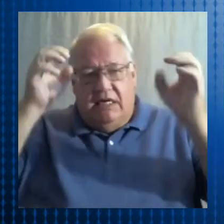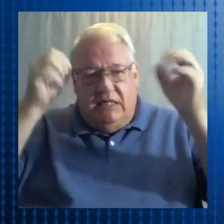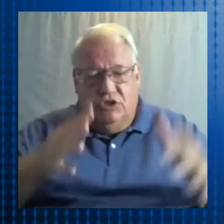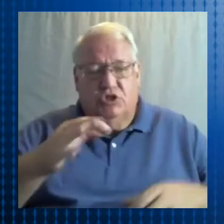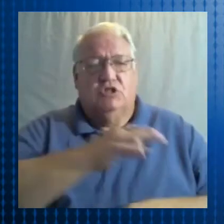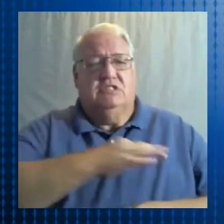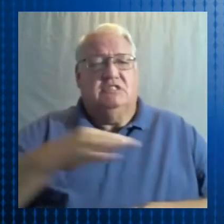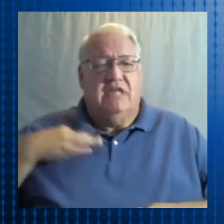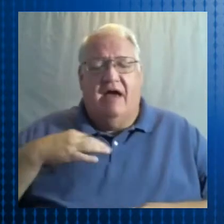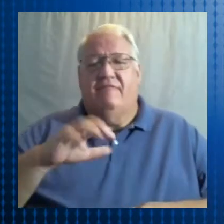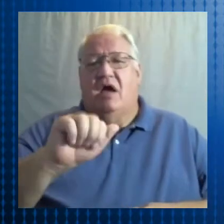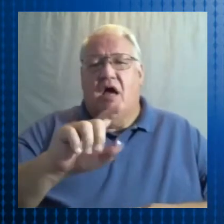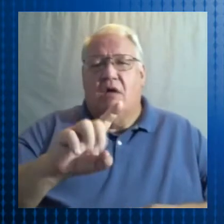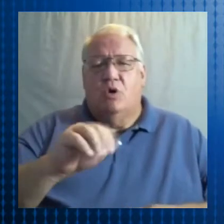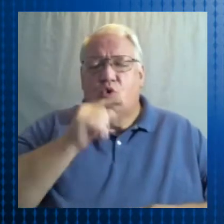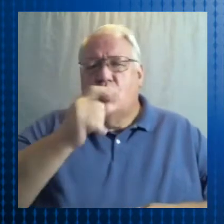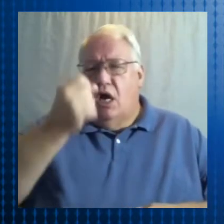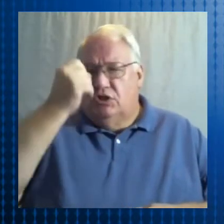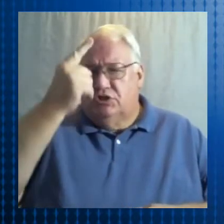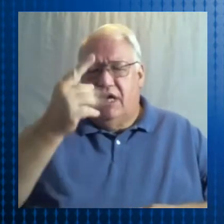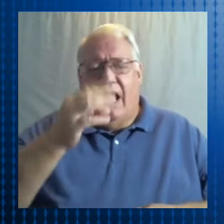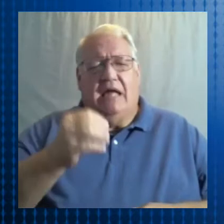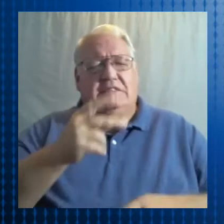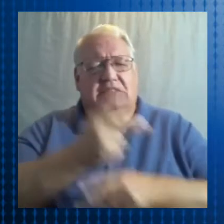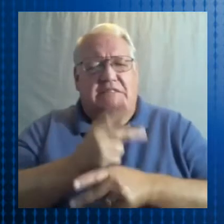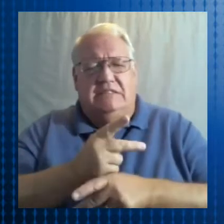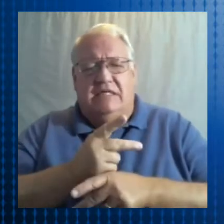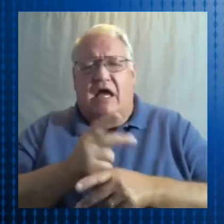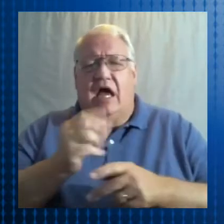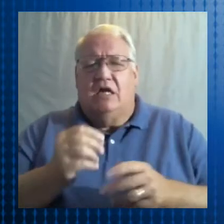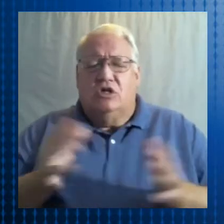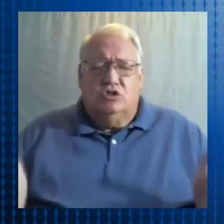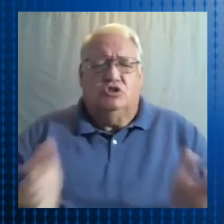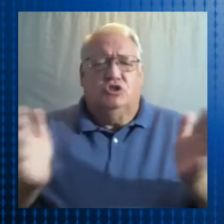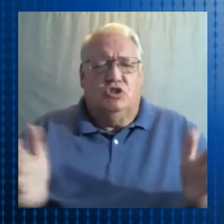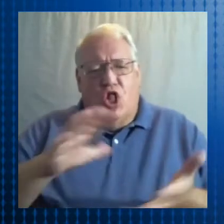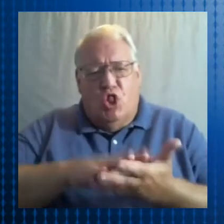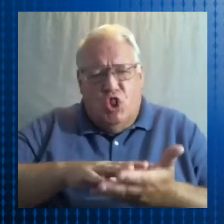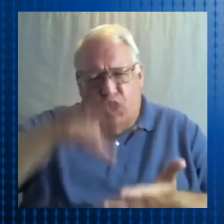who understand and nurture the powerful link between engaged learning and academic achievement.